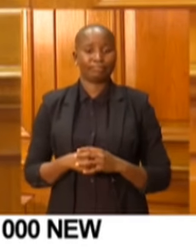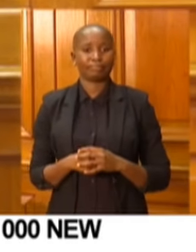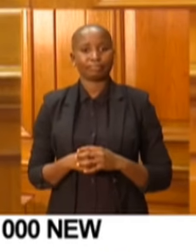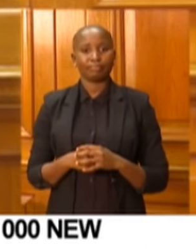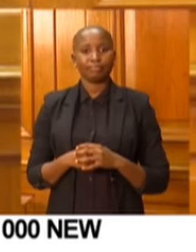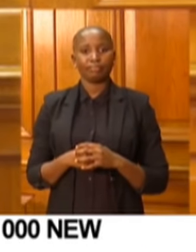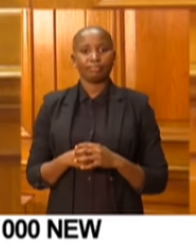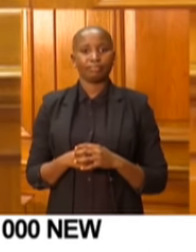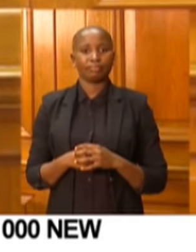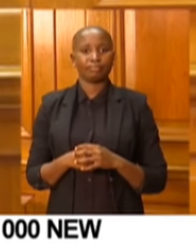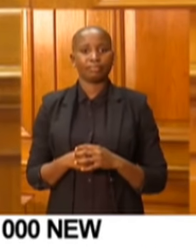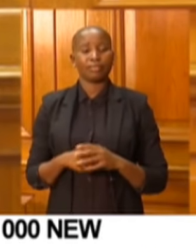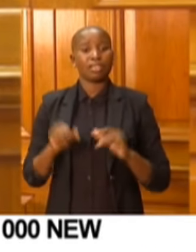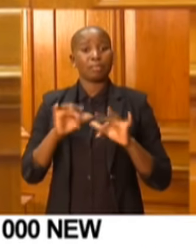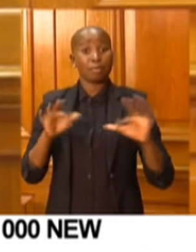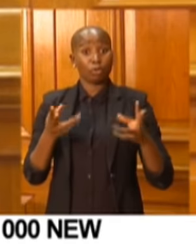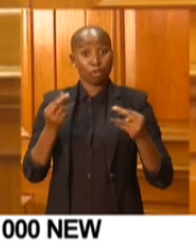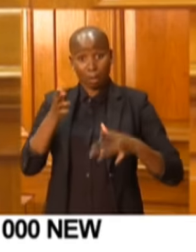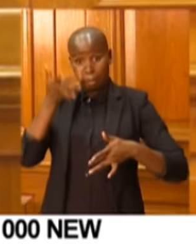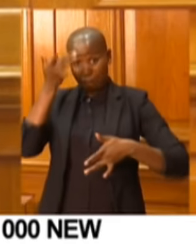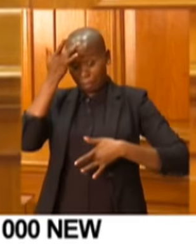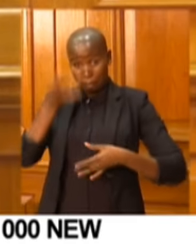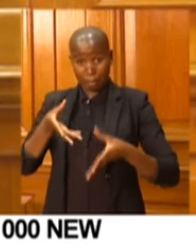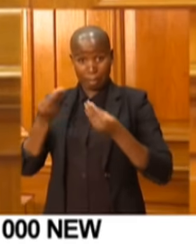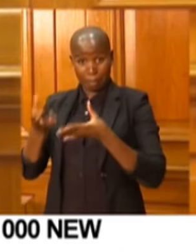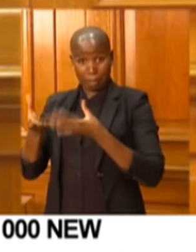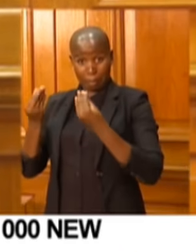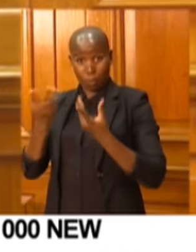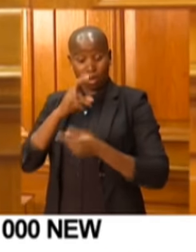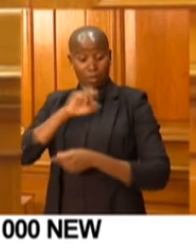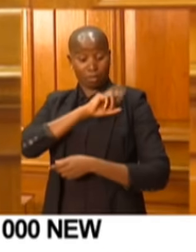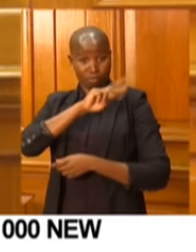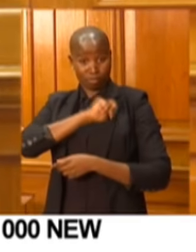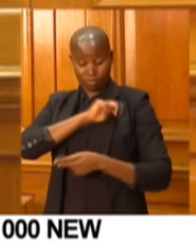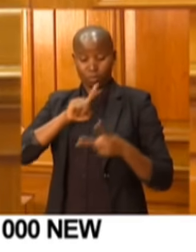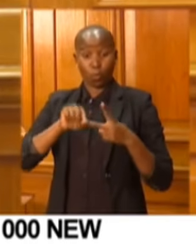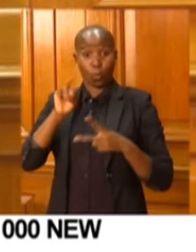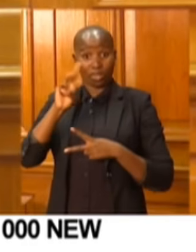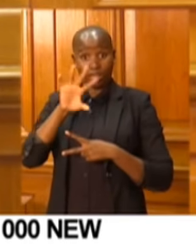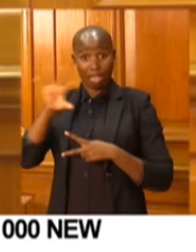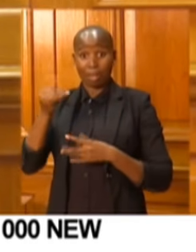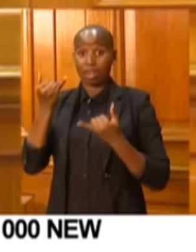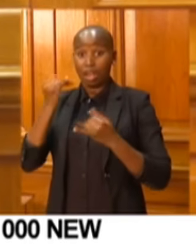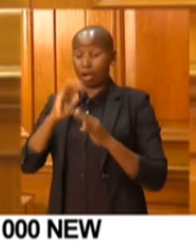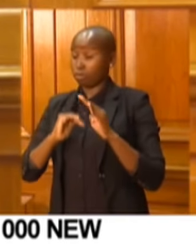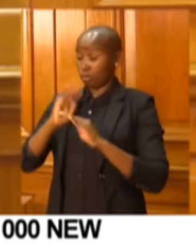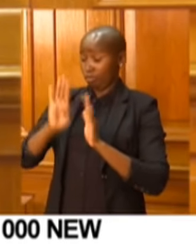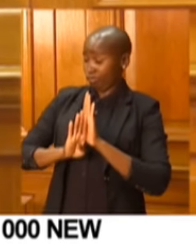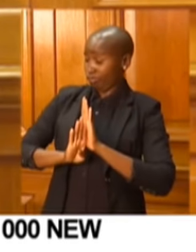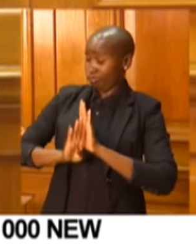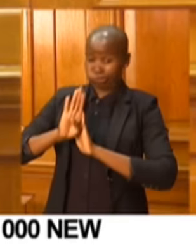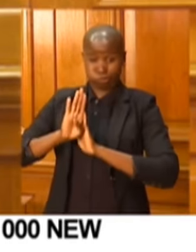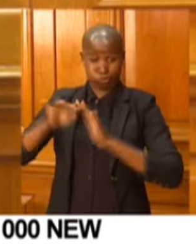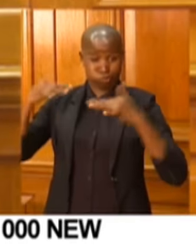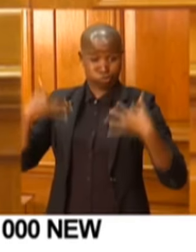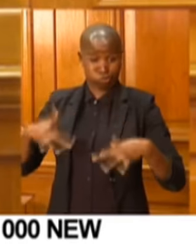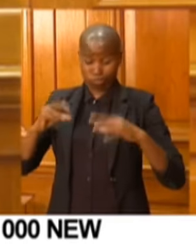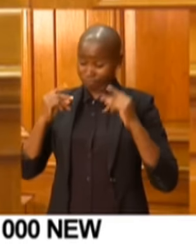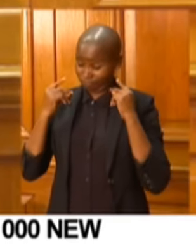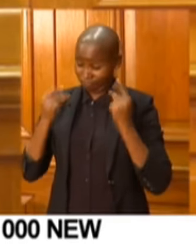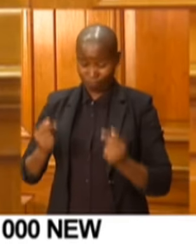New infections in KwaZulu-Natal and the Western Cape have grown fast and have now far exceeded